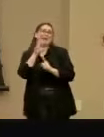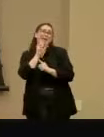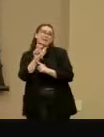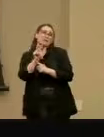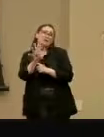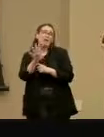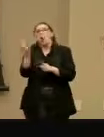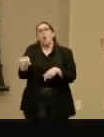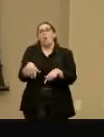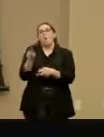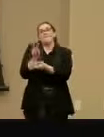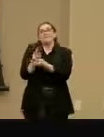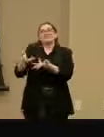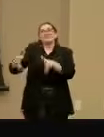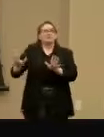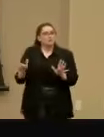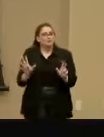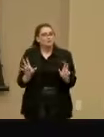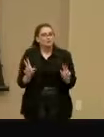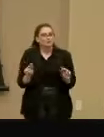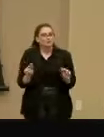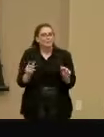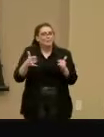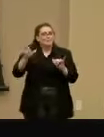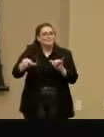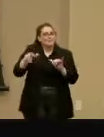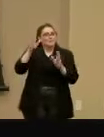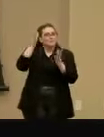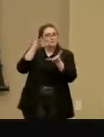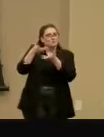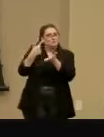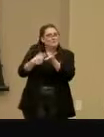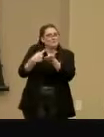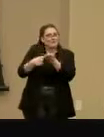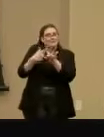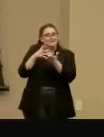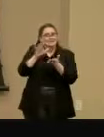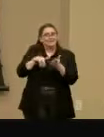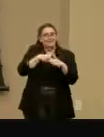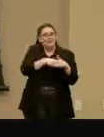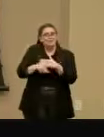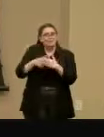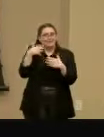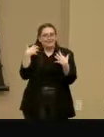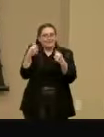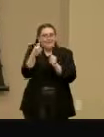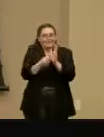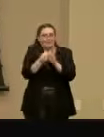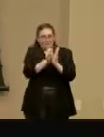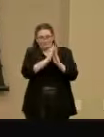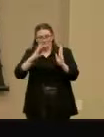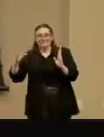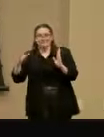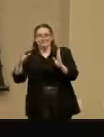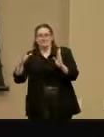not having sex anymore, they don't want a kid. And it's like, no, they still need to be, the reproductive health is still important for that age group. That's still technically reproductive health or